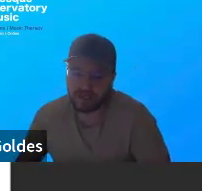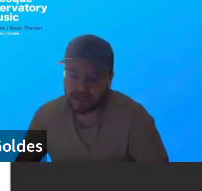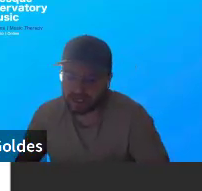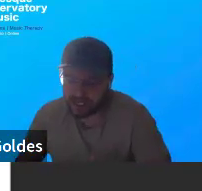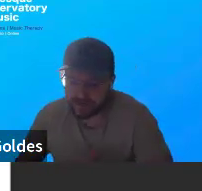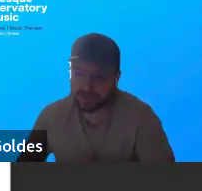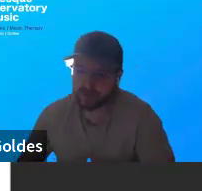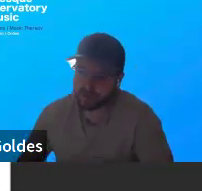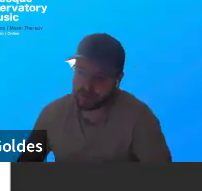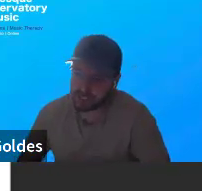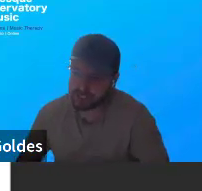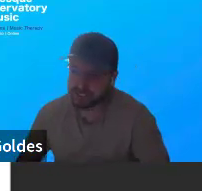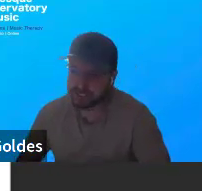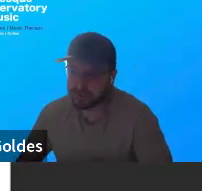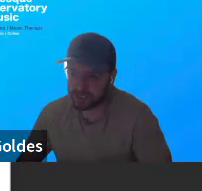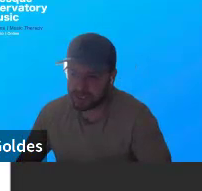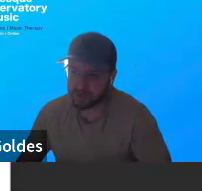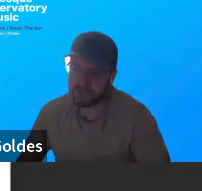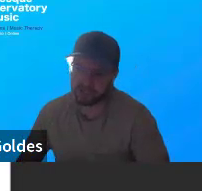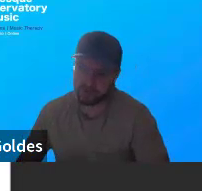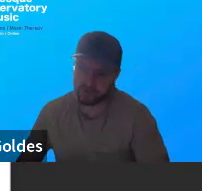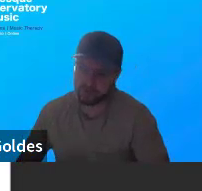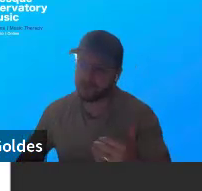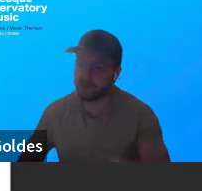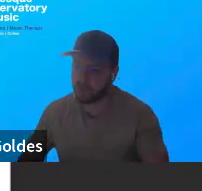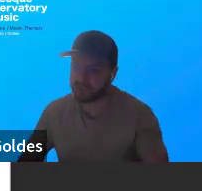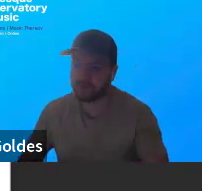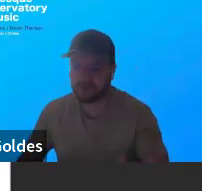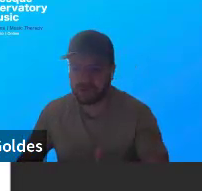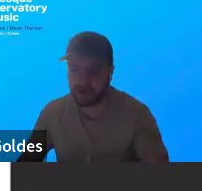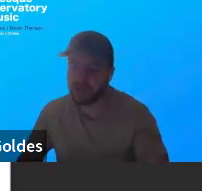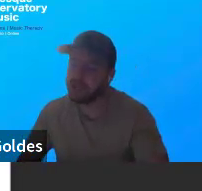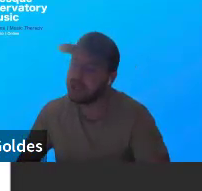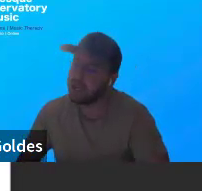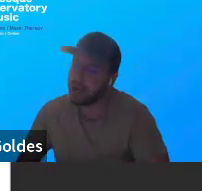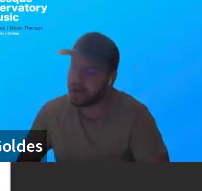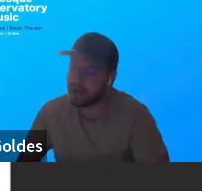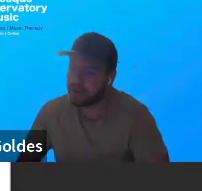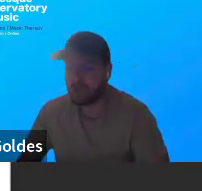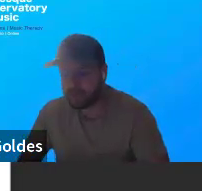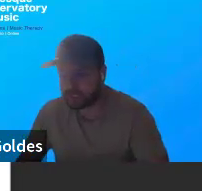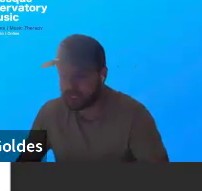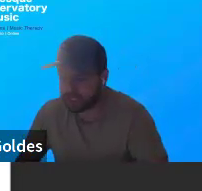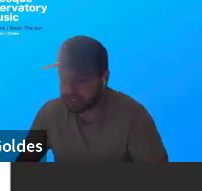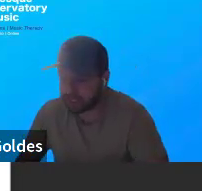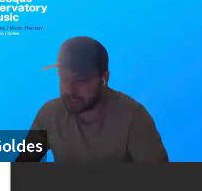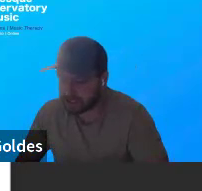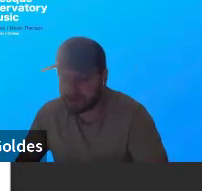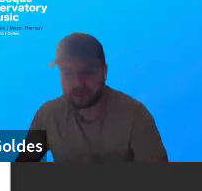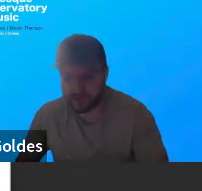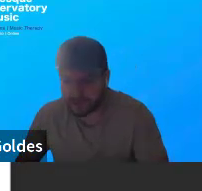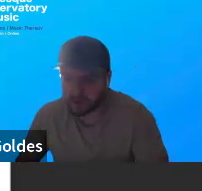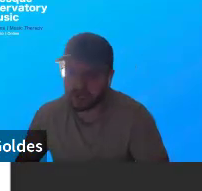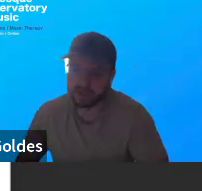talk about the difference between music lessons and music therapy because we've had a lot of requests for music therapy and music lessons,